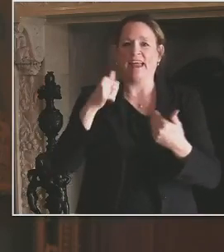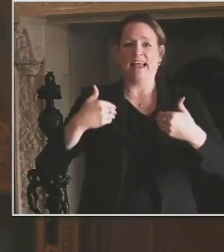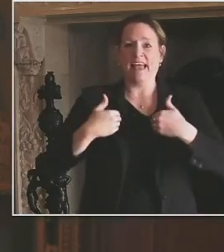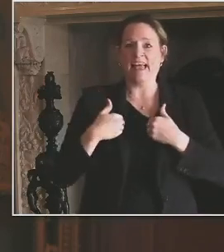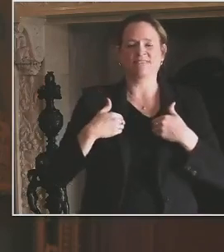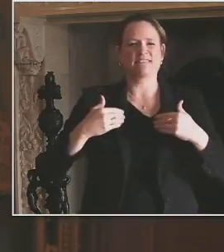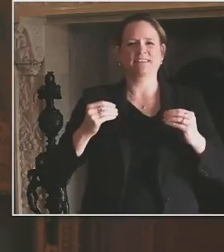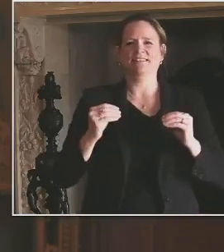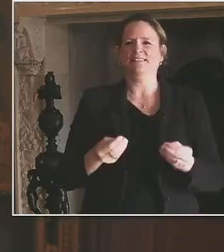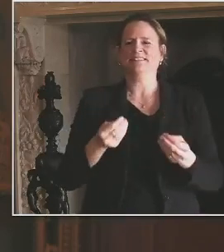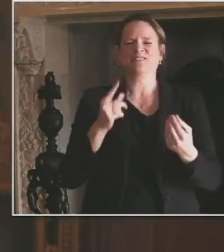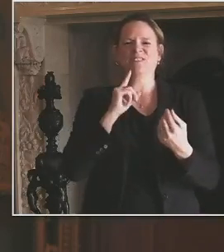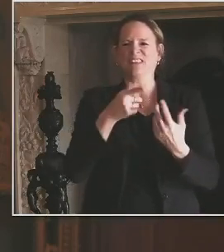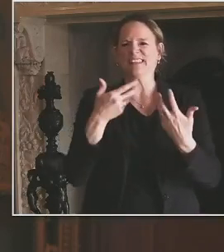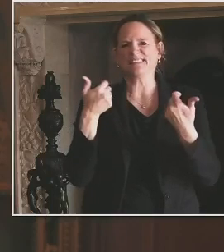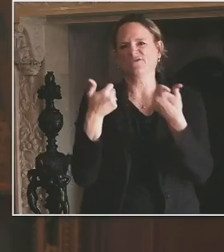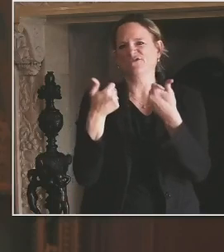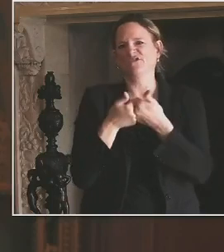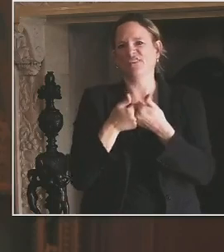lot of our public health departments are